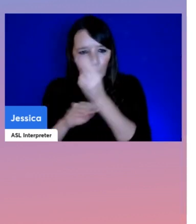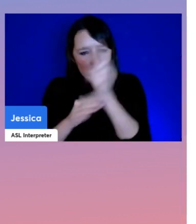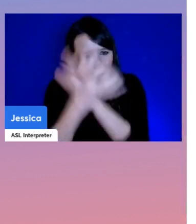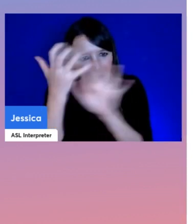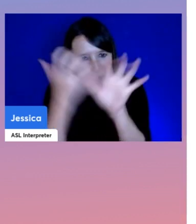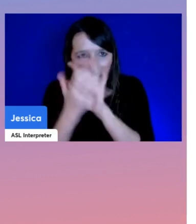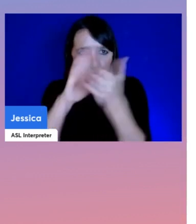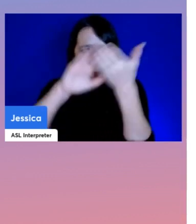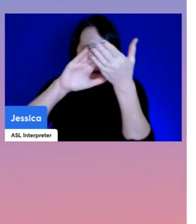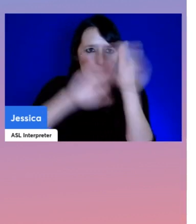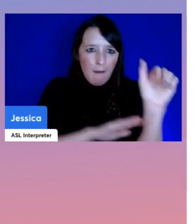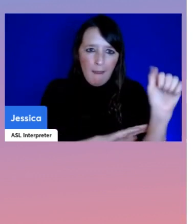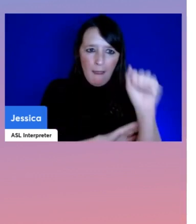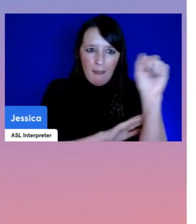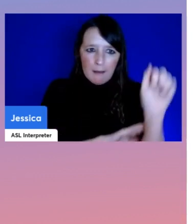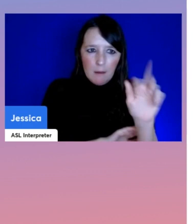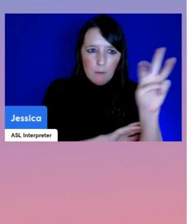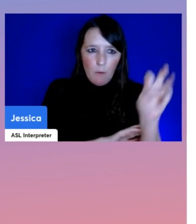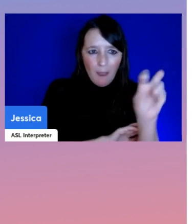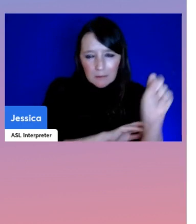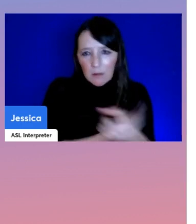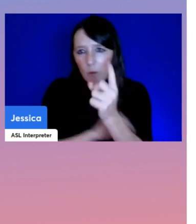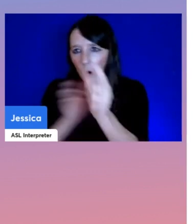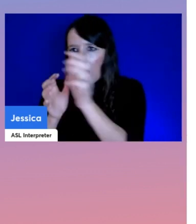cluster running in Azure, and so on.